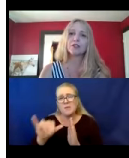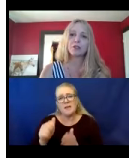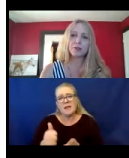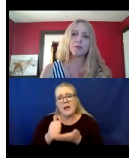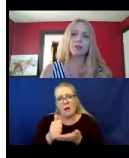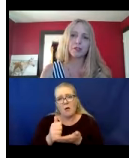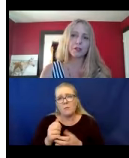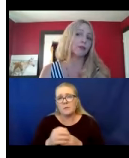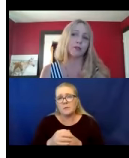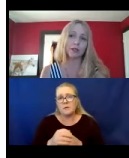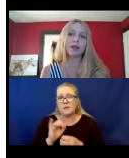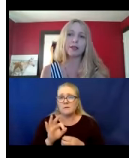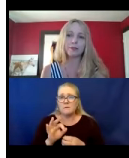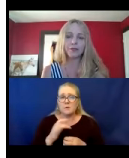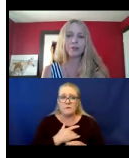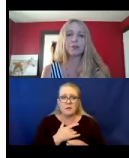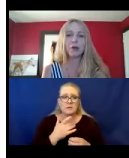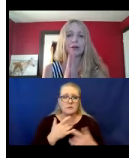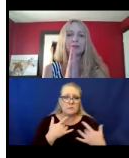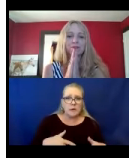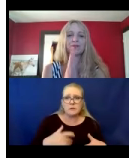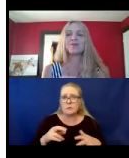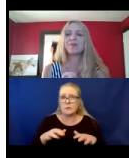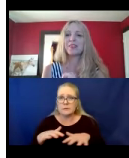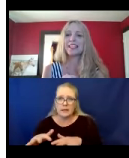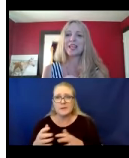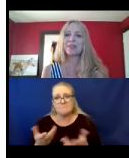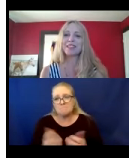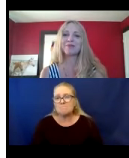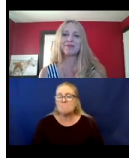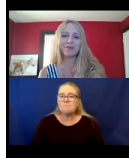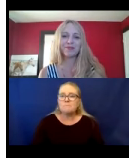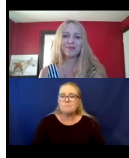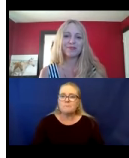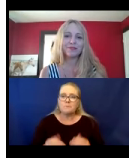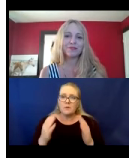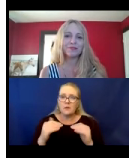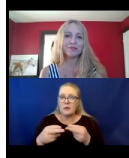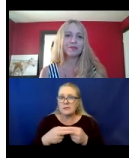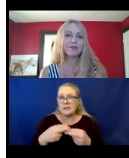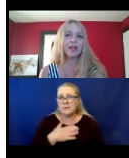of the challenges with depression symptoms or anxiety. So, okay, next slide, please.